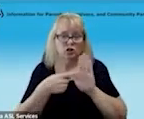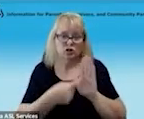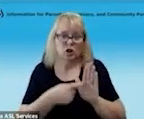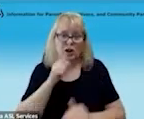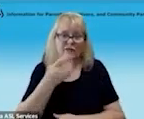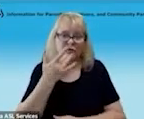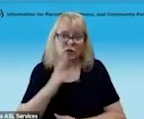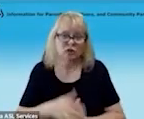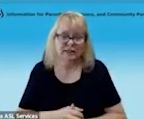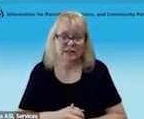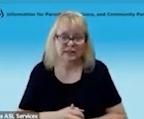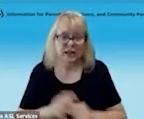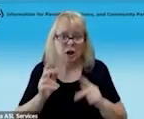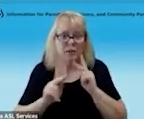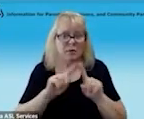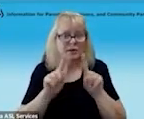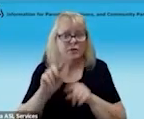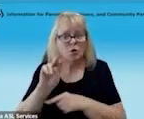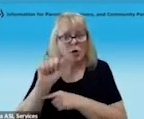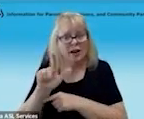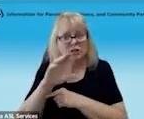COVID-19 at younger ages?